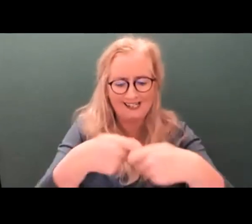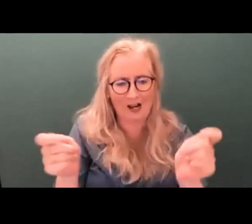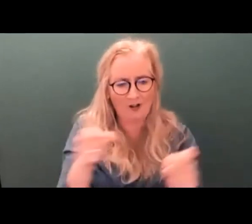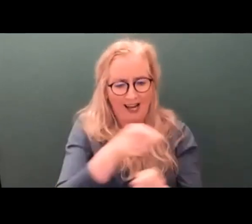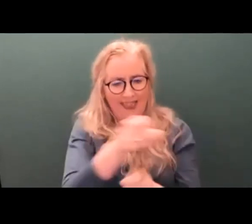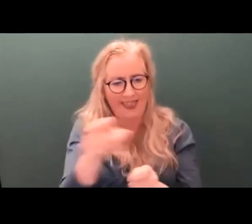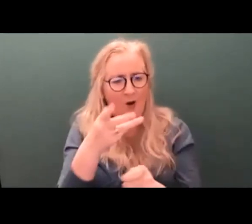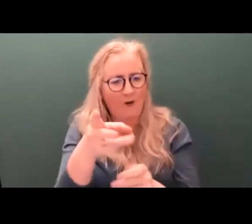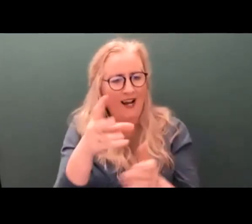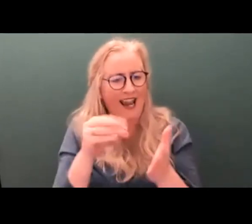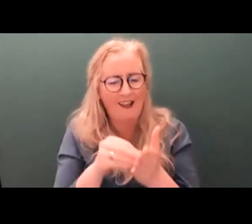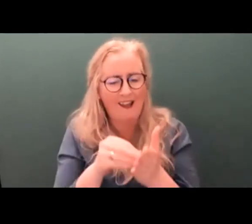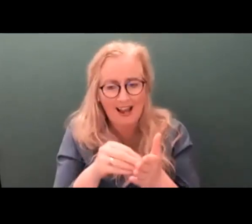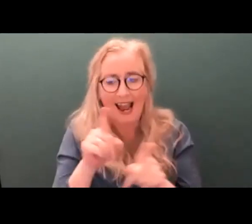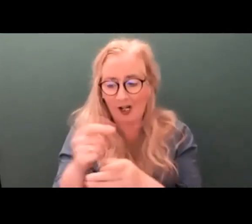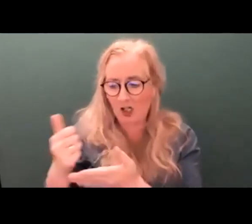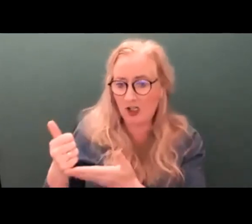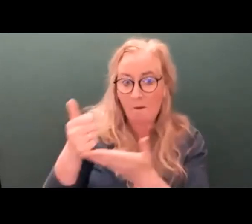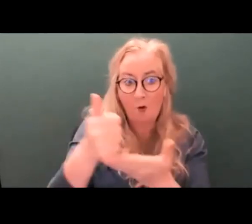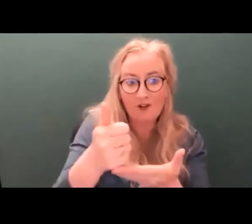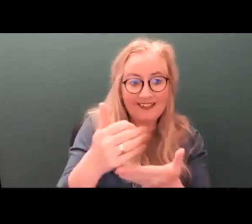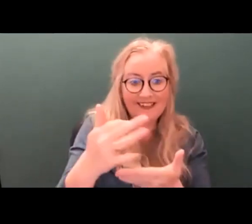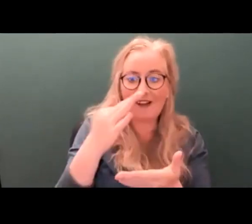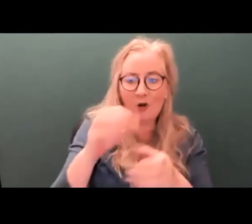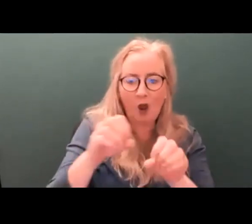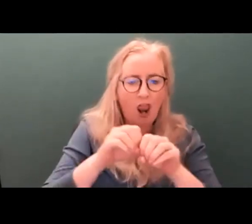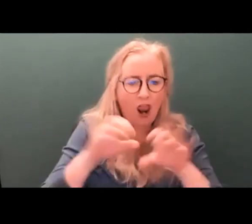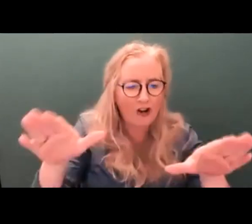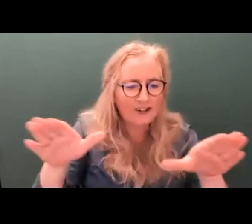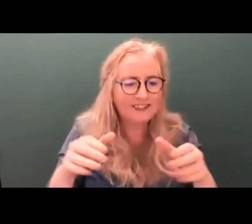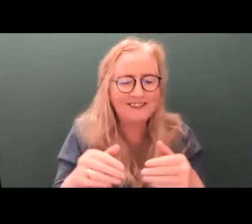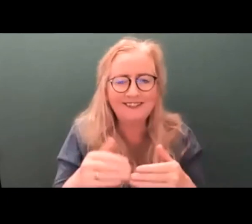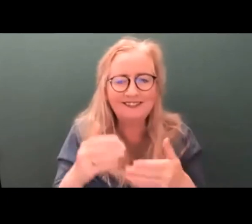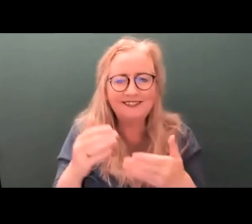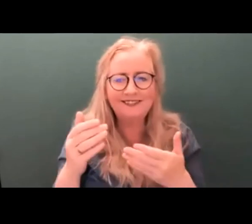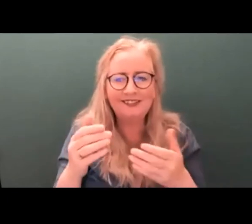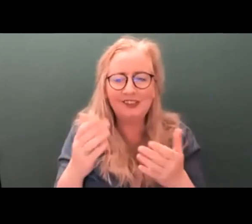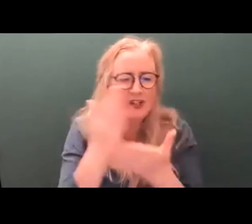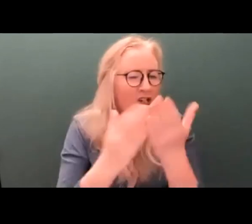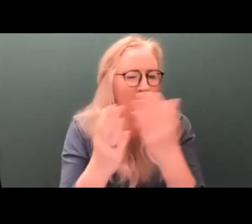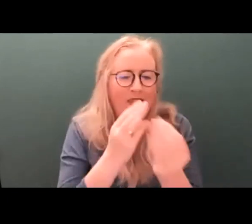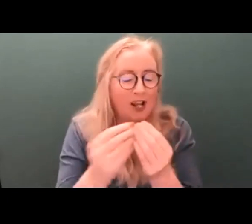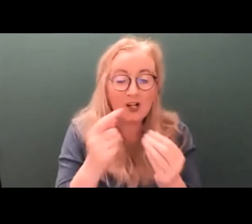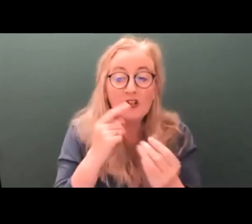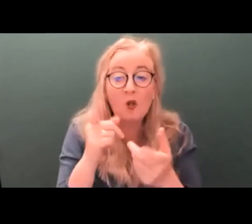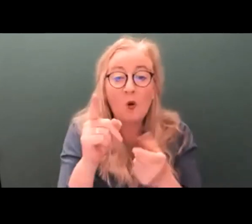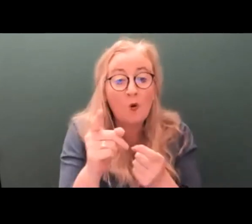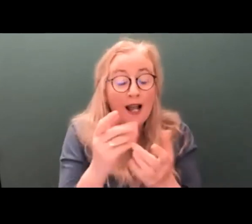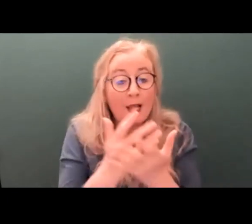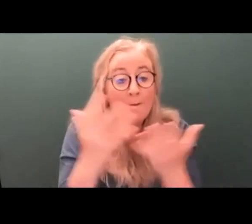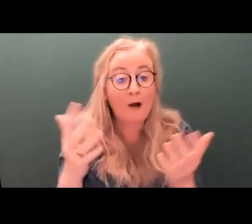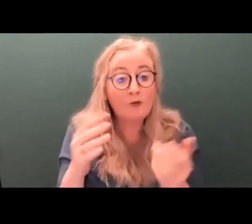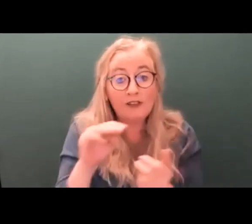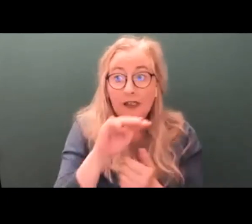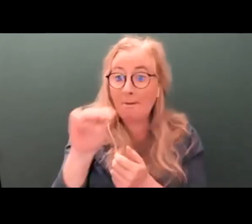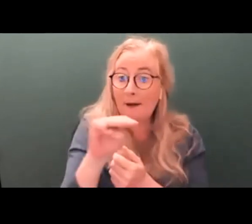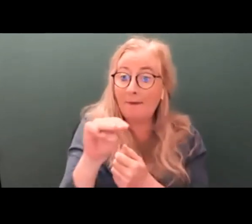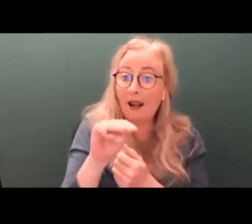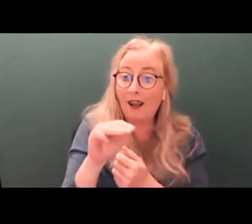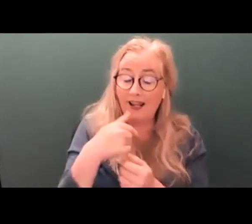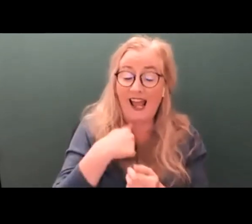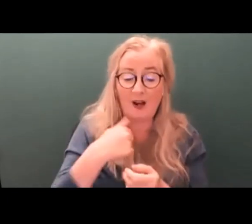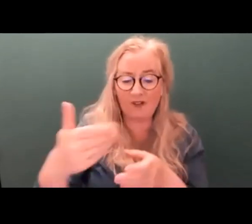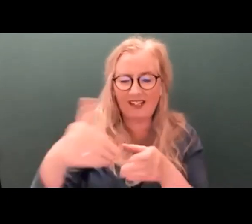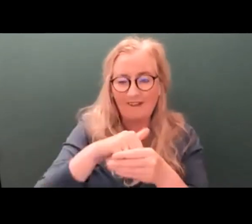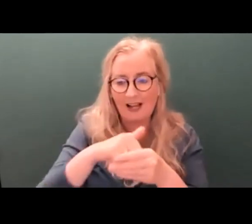support that they'll give if you have a launch or if you release something. And so the amount of people that showed up, I was involved now,